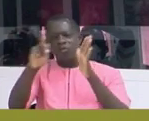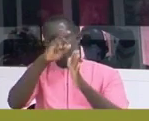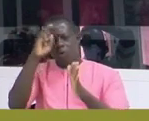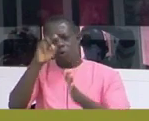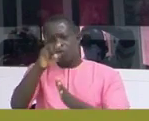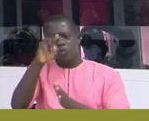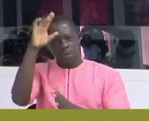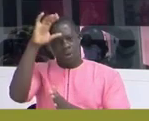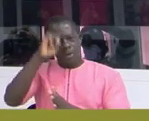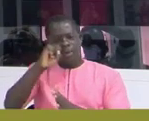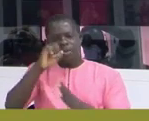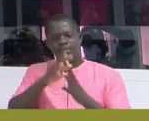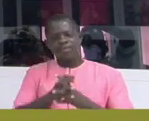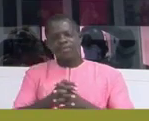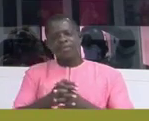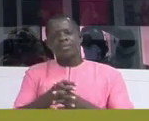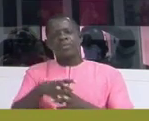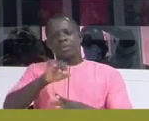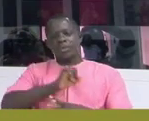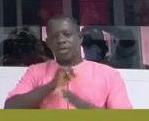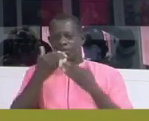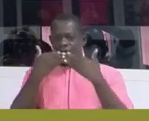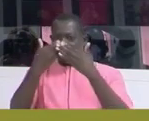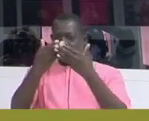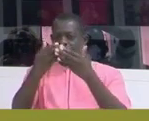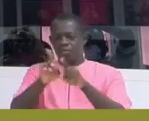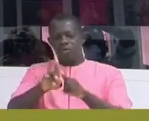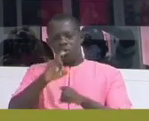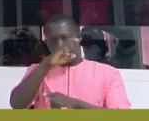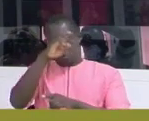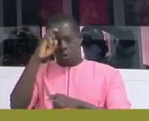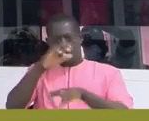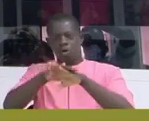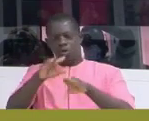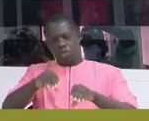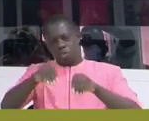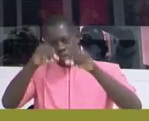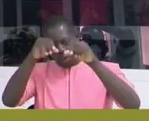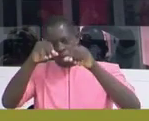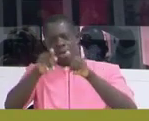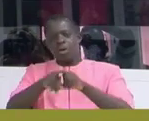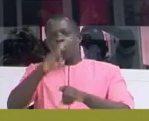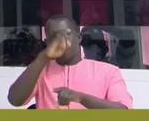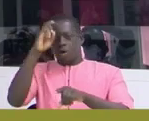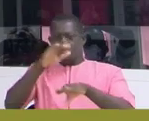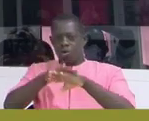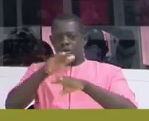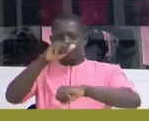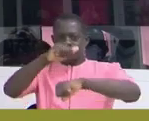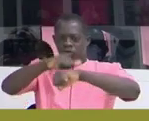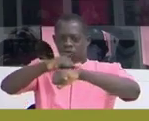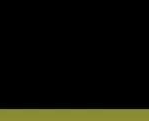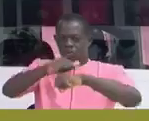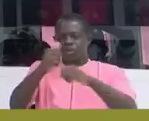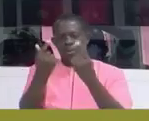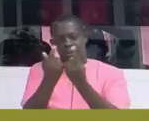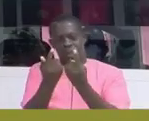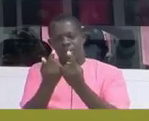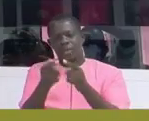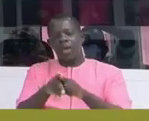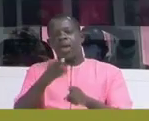me, what kind of work are you seeking? I said to him, I work with gravel. I also work